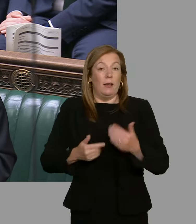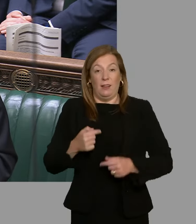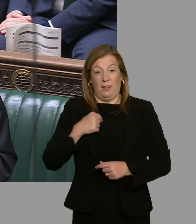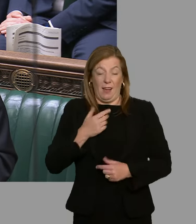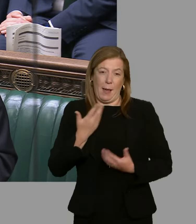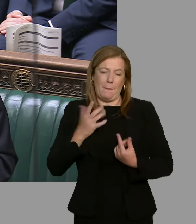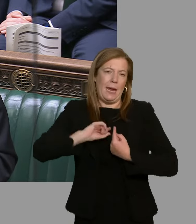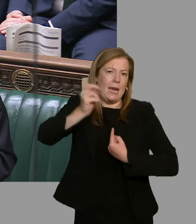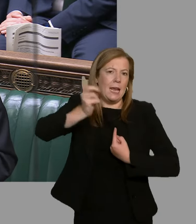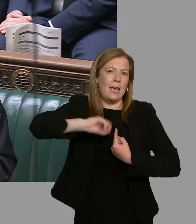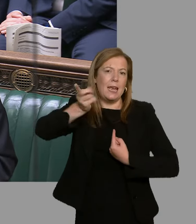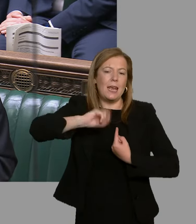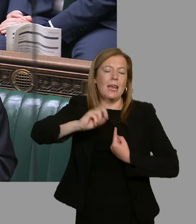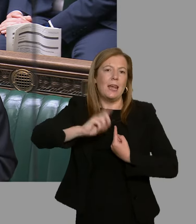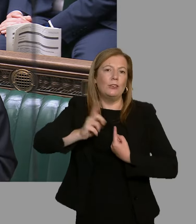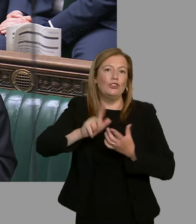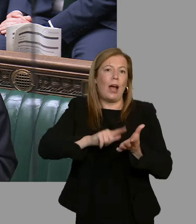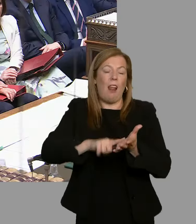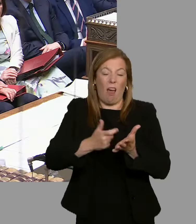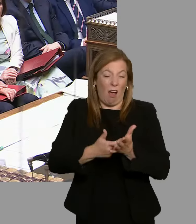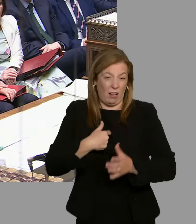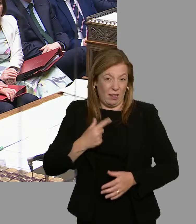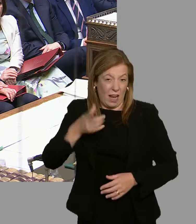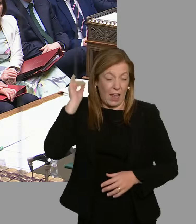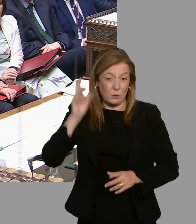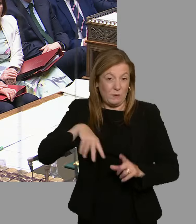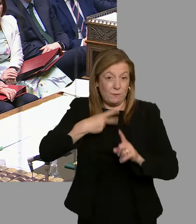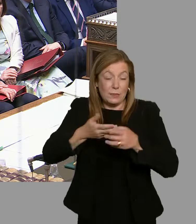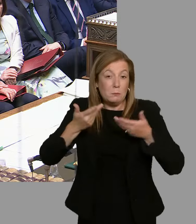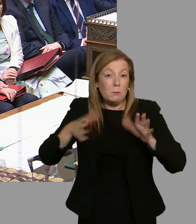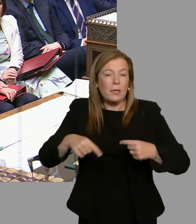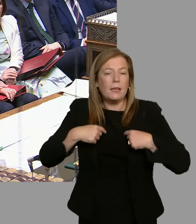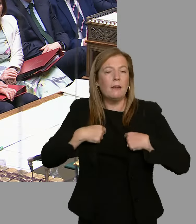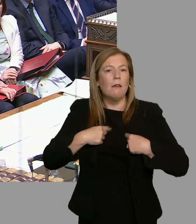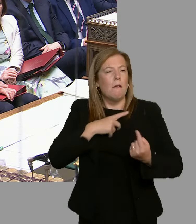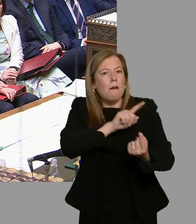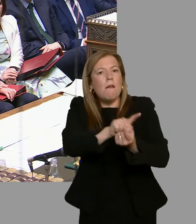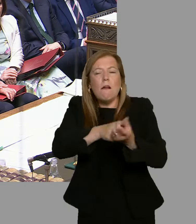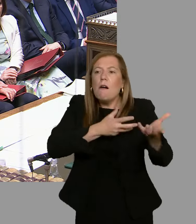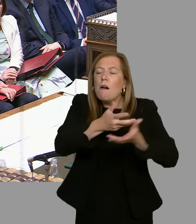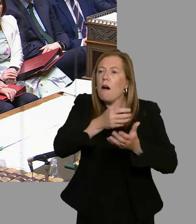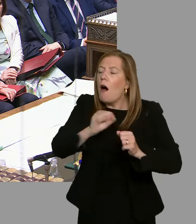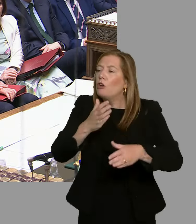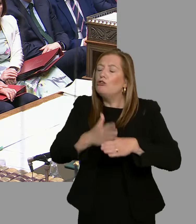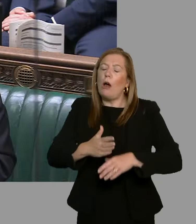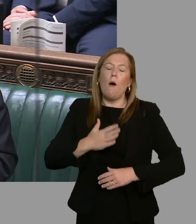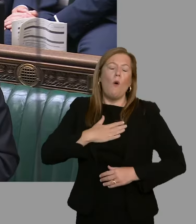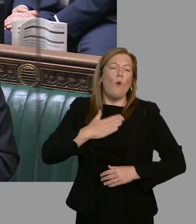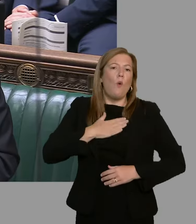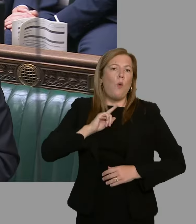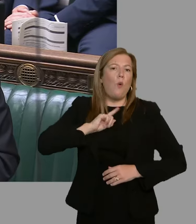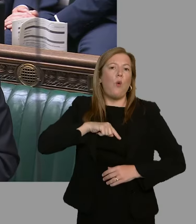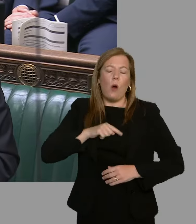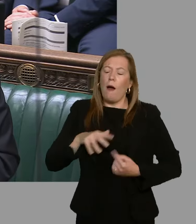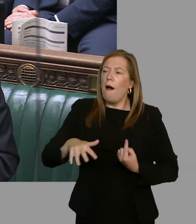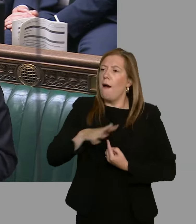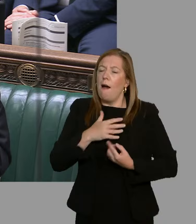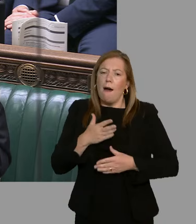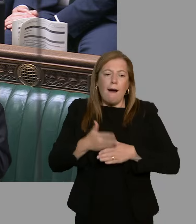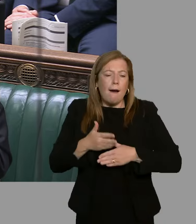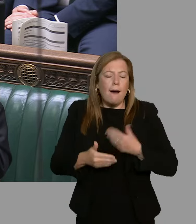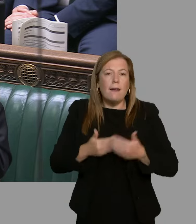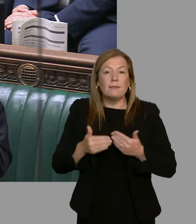know firsthand what it means for their workforce, for their families and for their communities. And the Leader of the Opposition says she would go and tell them she's going to rip